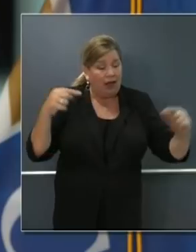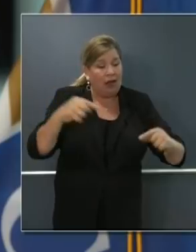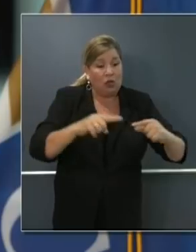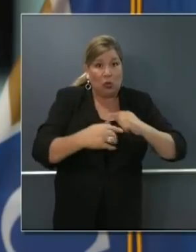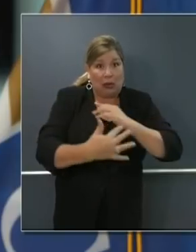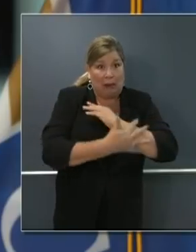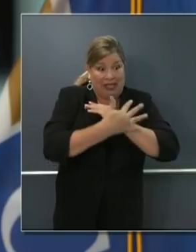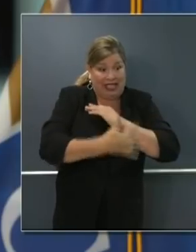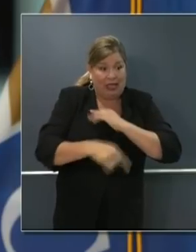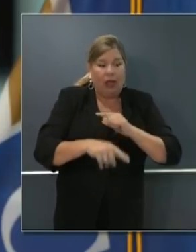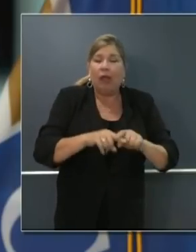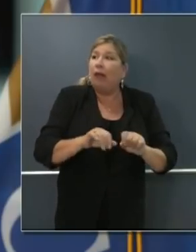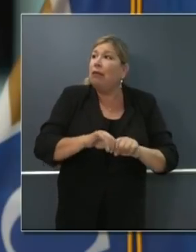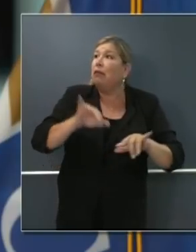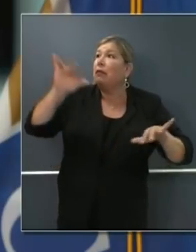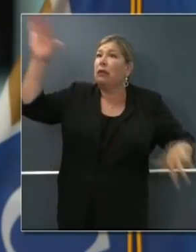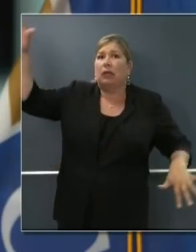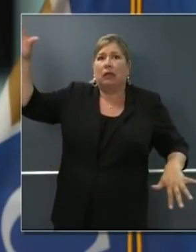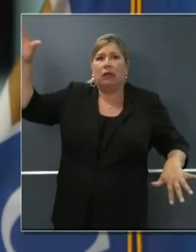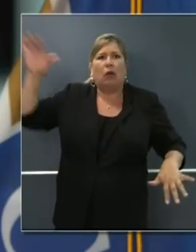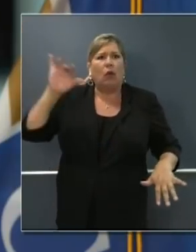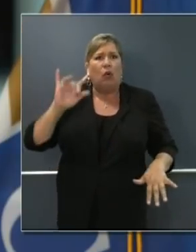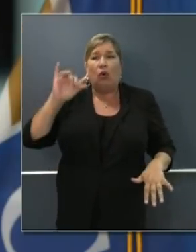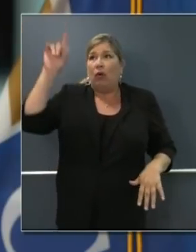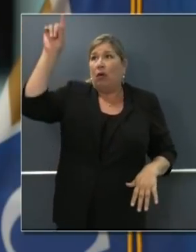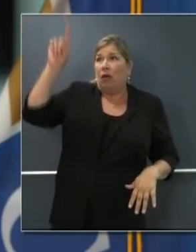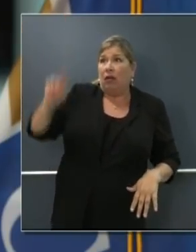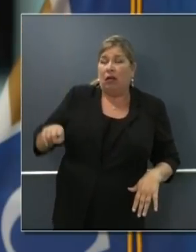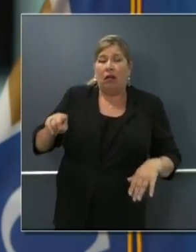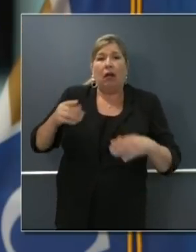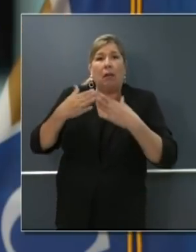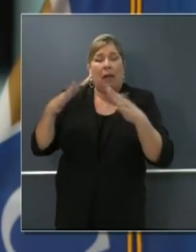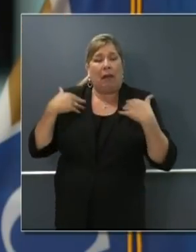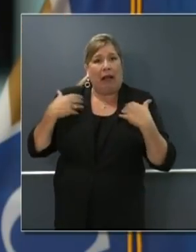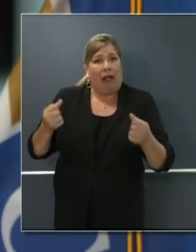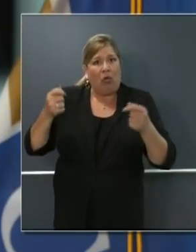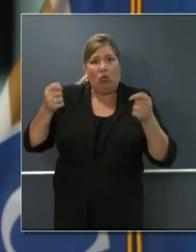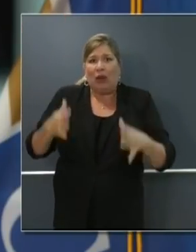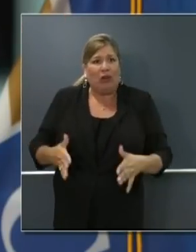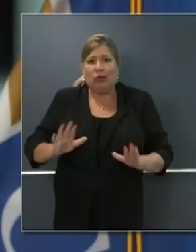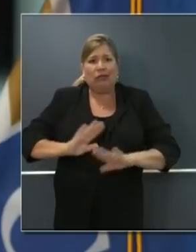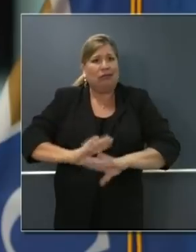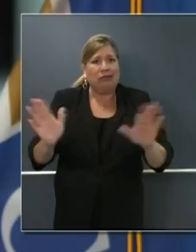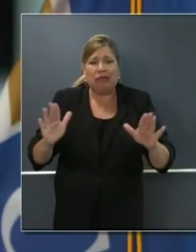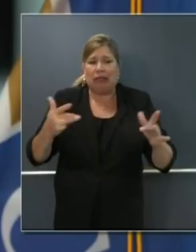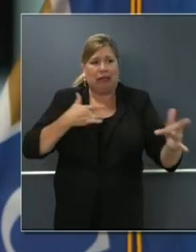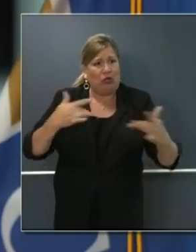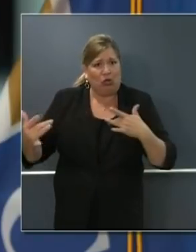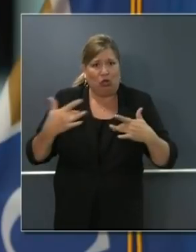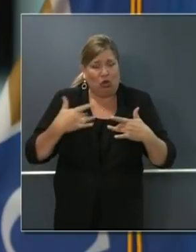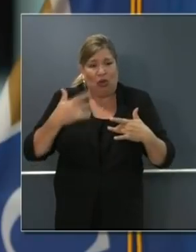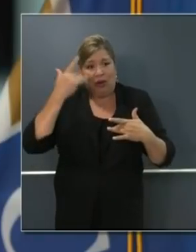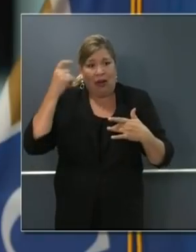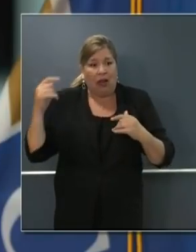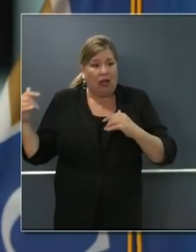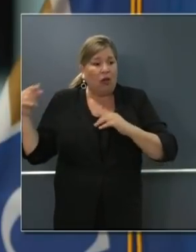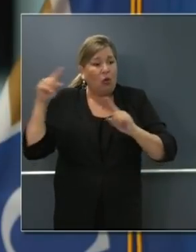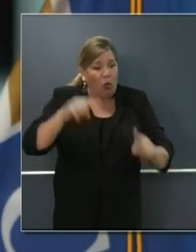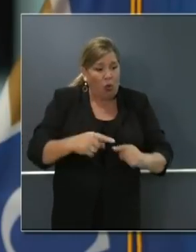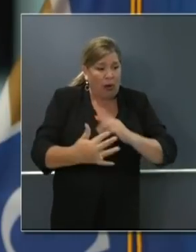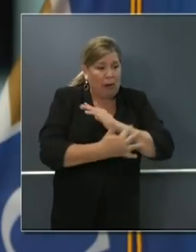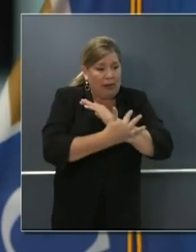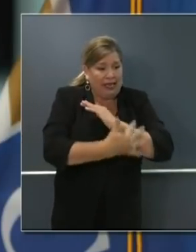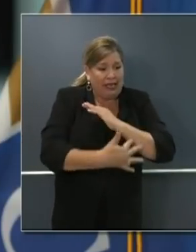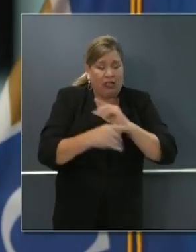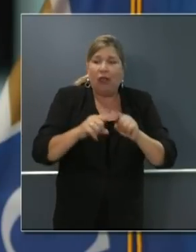health directors want to focus on identifying a problem and solving it before that problem spreads